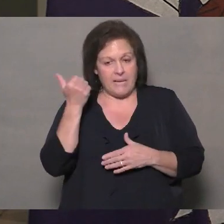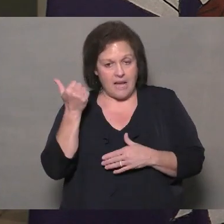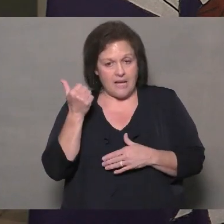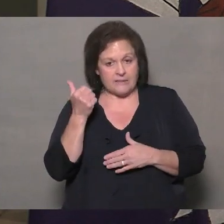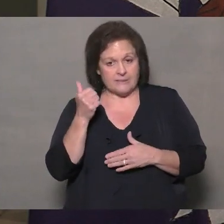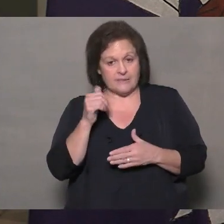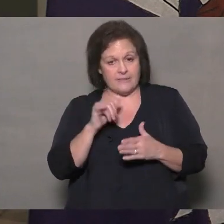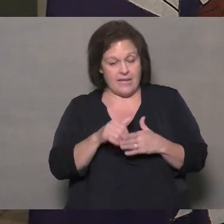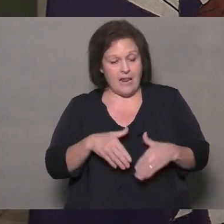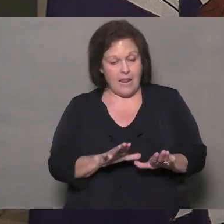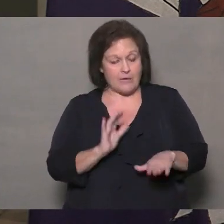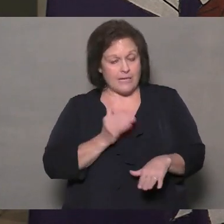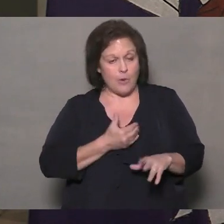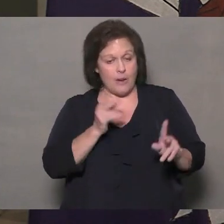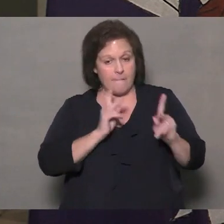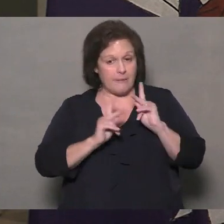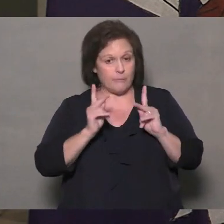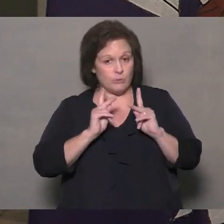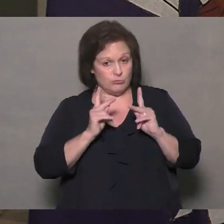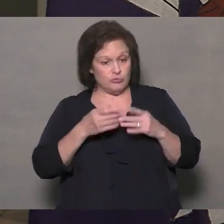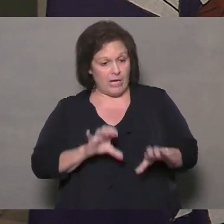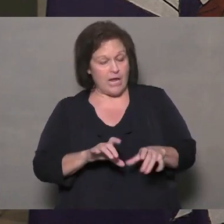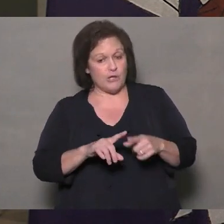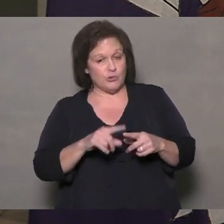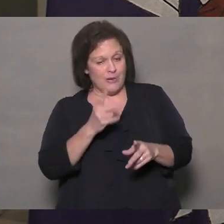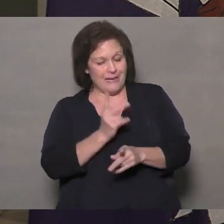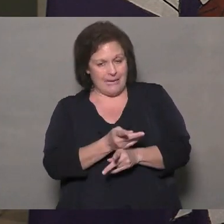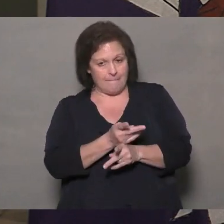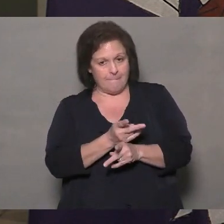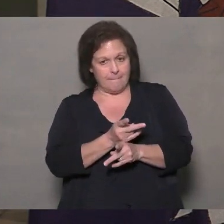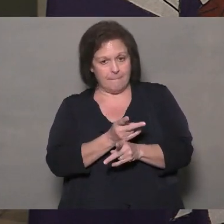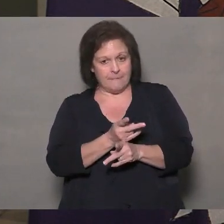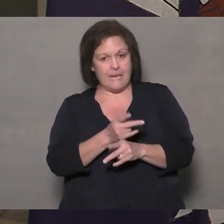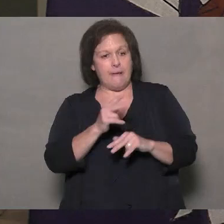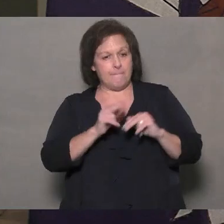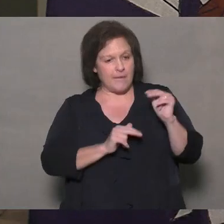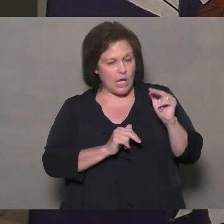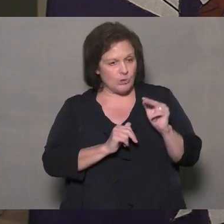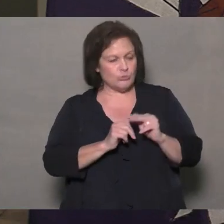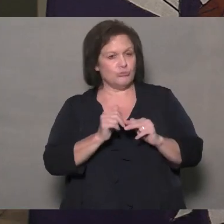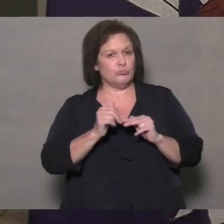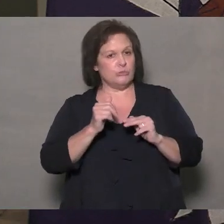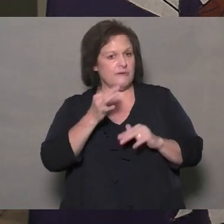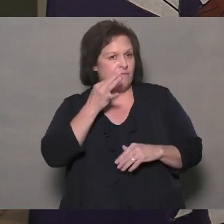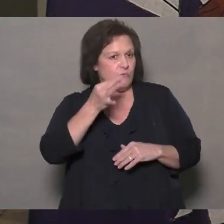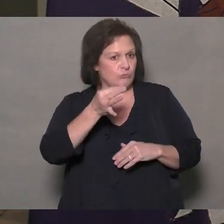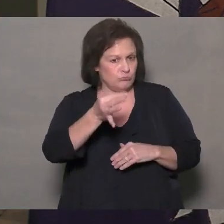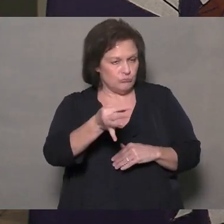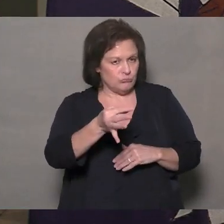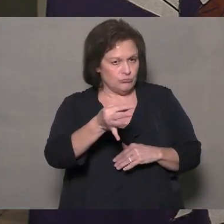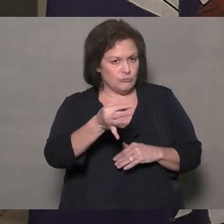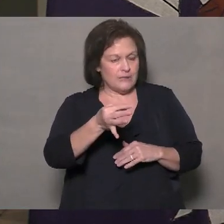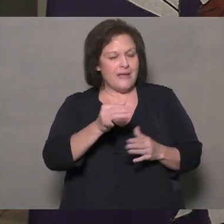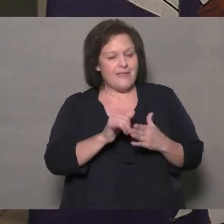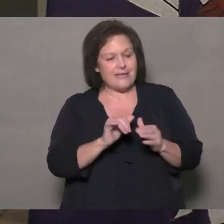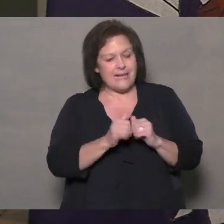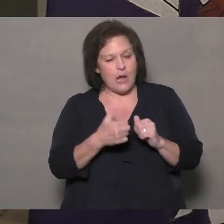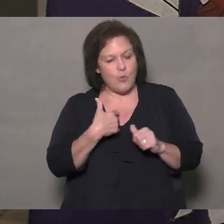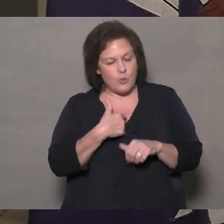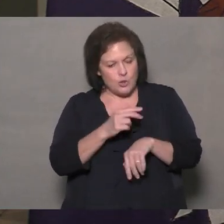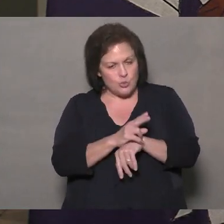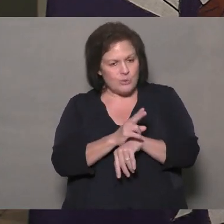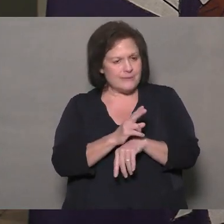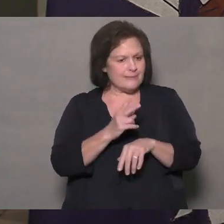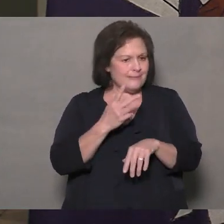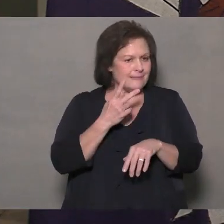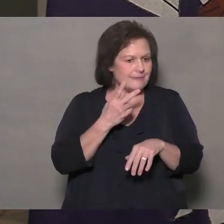because this allows our people a chance to keep and build generational wealth. And it's how we use and how we